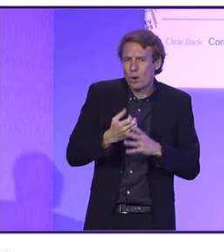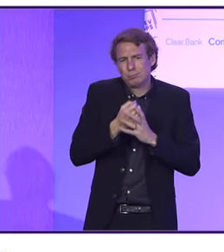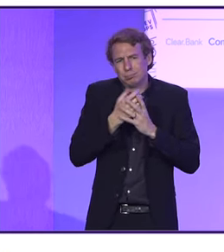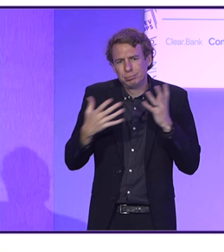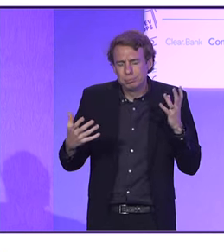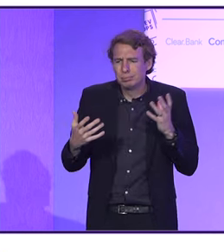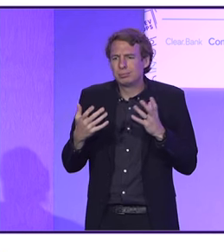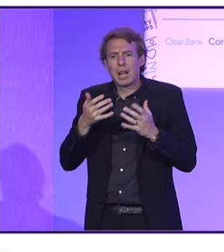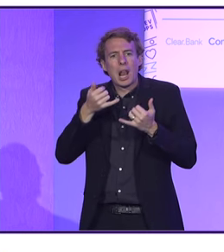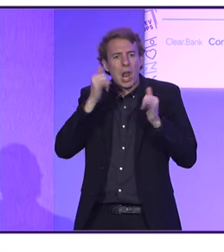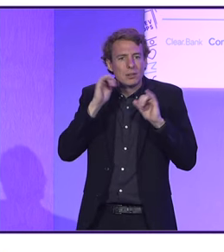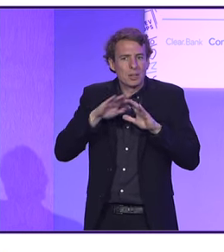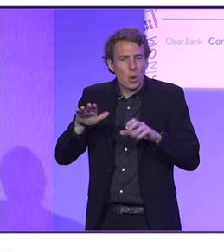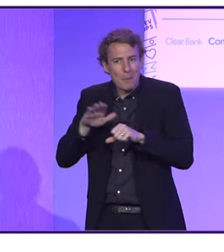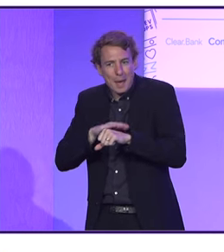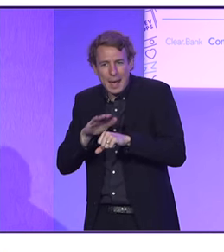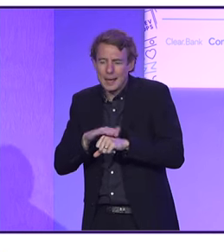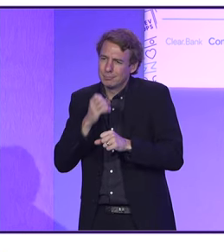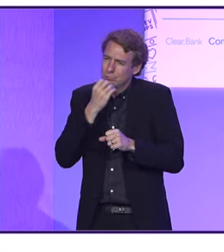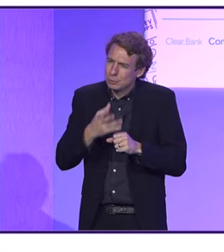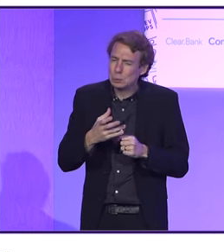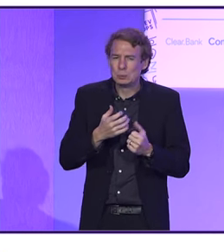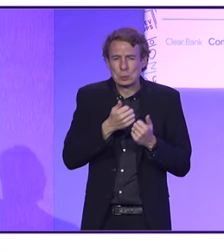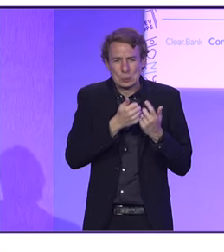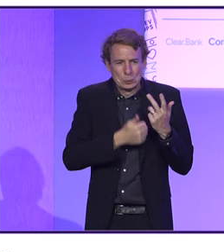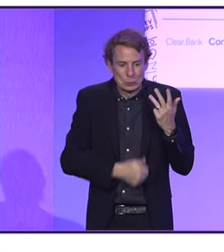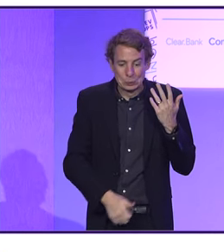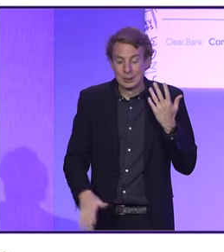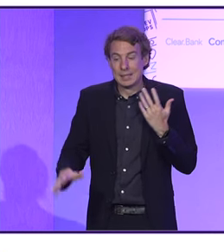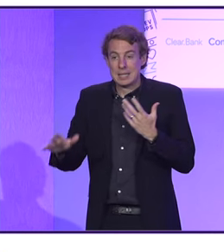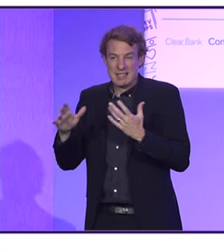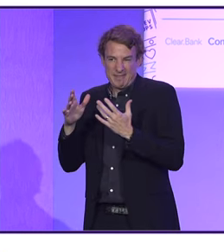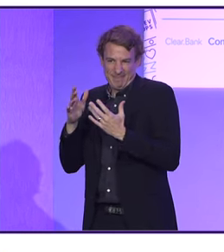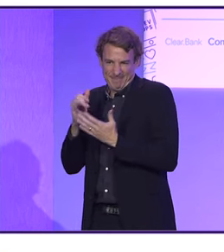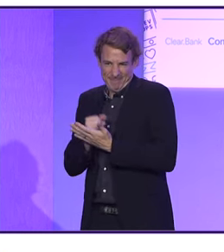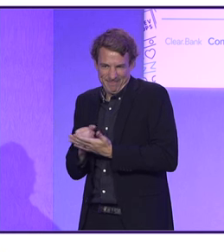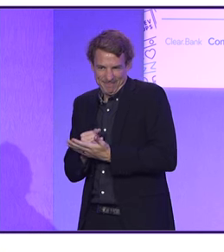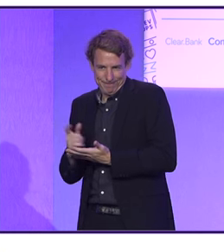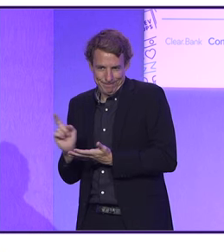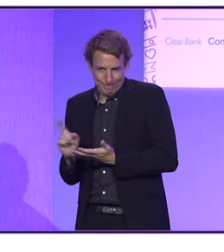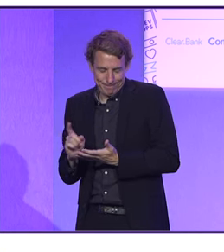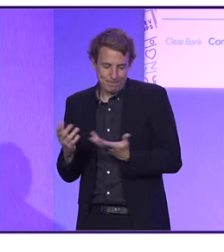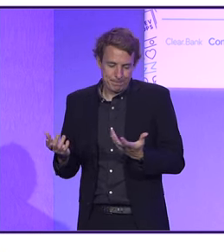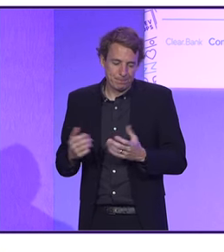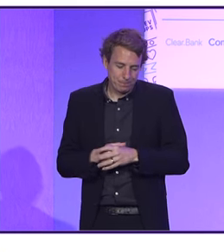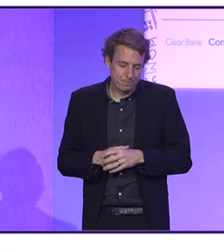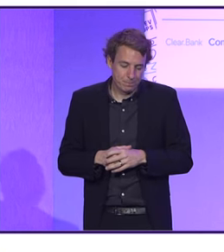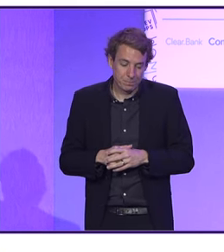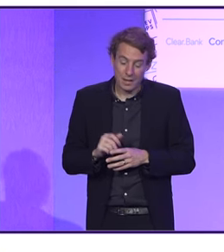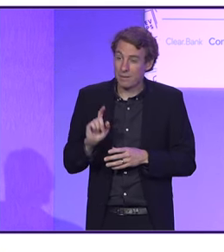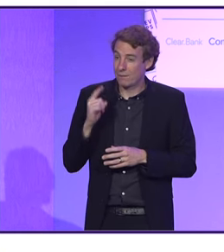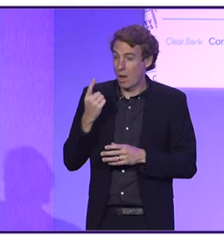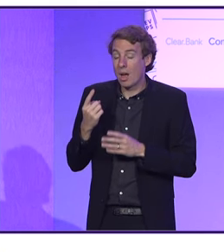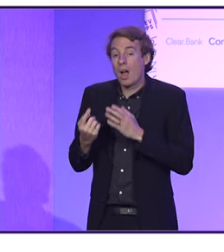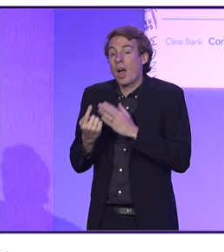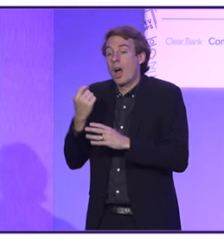pets. And it was great, but what was wrong with it? What motivated us to start thinking about differences? So the first thing is that upgrades